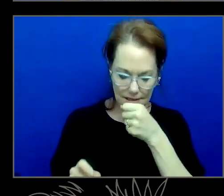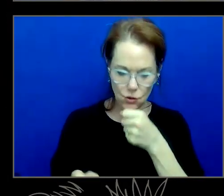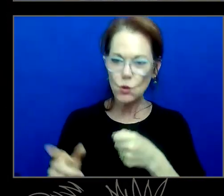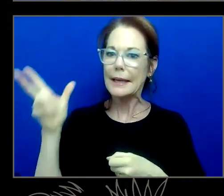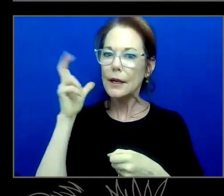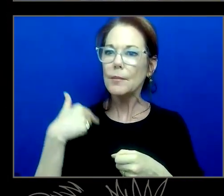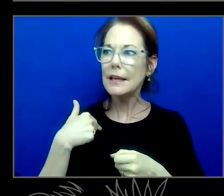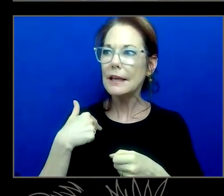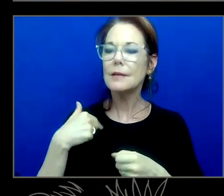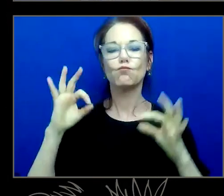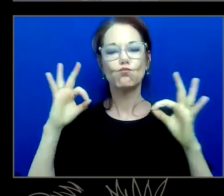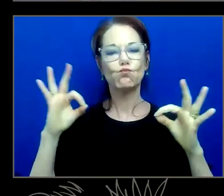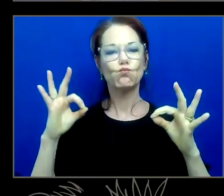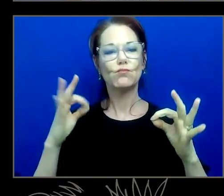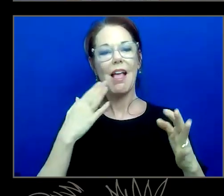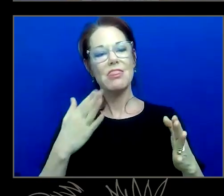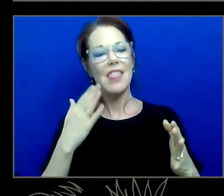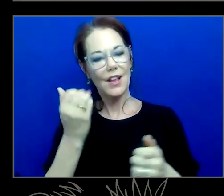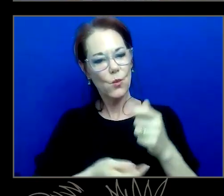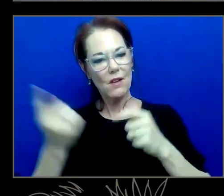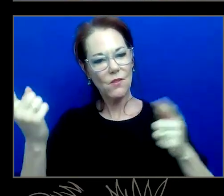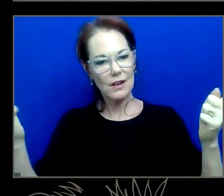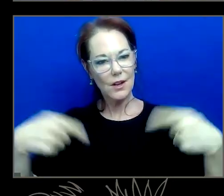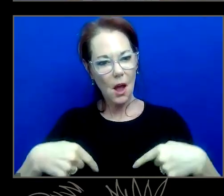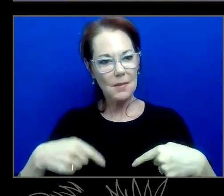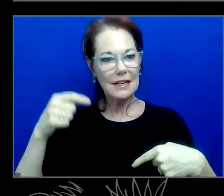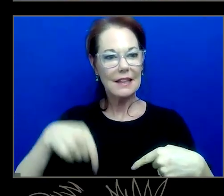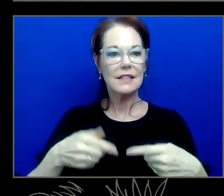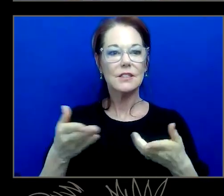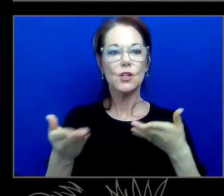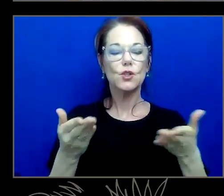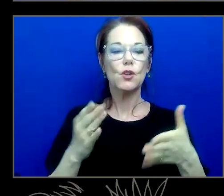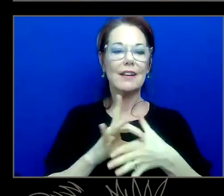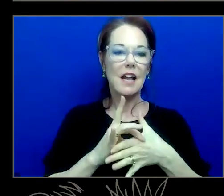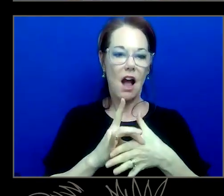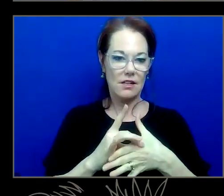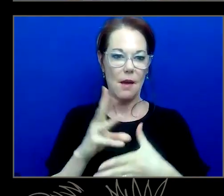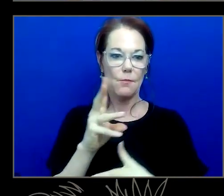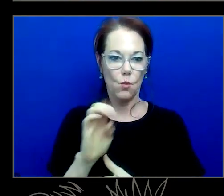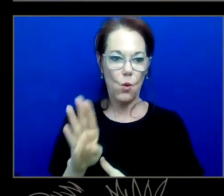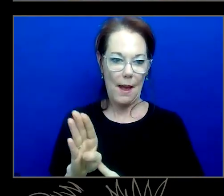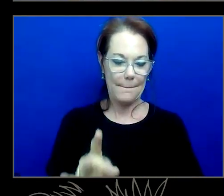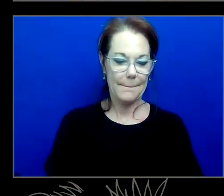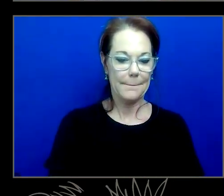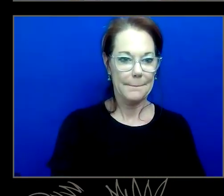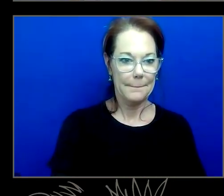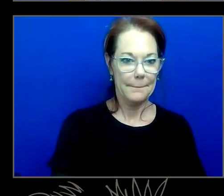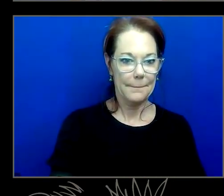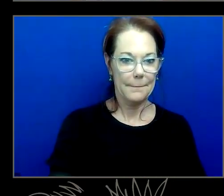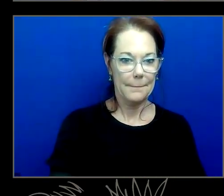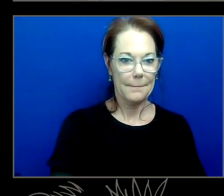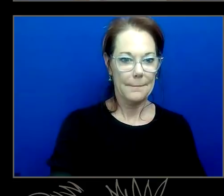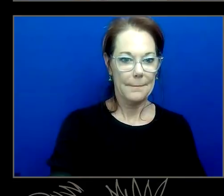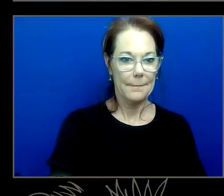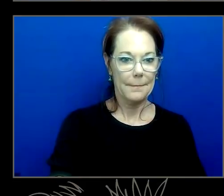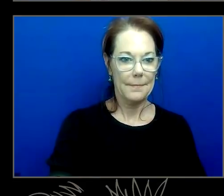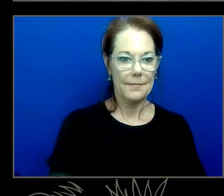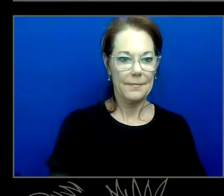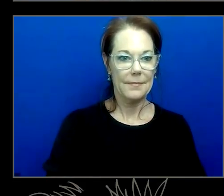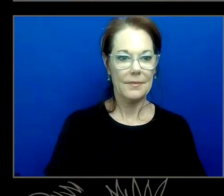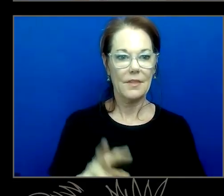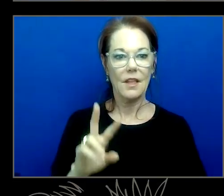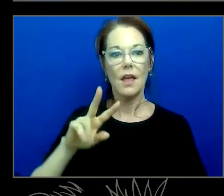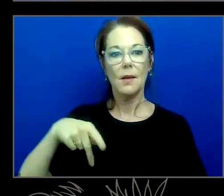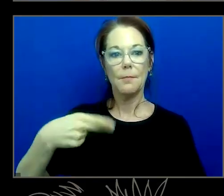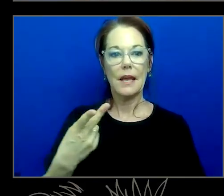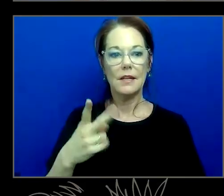All right. Hey, everyone. Thank you so much for coming out. This is Serving Content on the Web from PHP to RSC and beyond. My name is Adam Rackis. Thank you, Ken. By